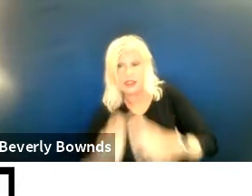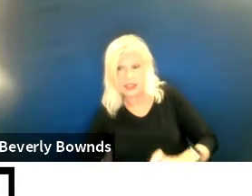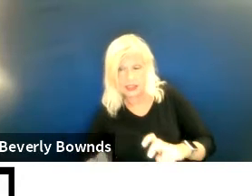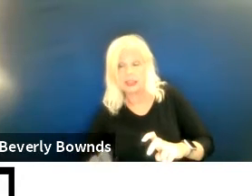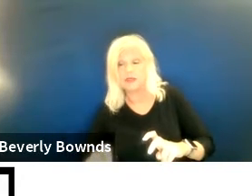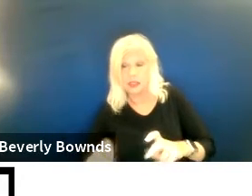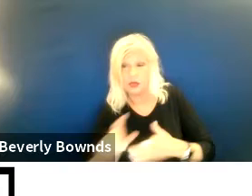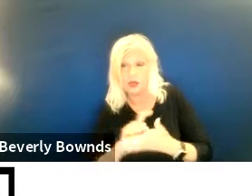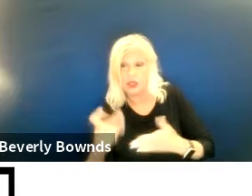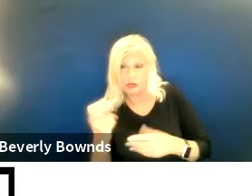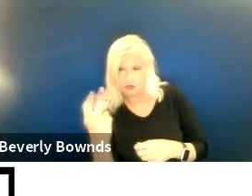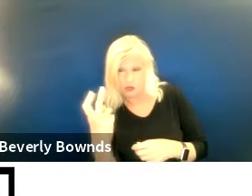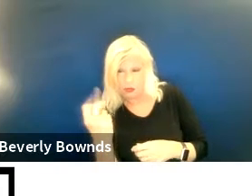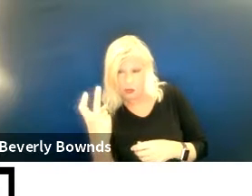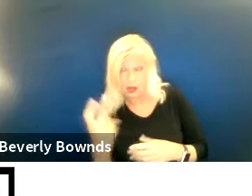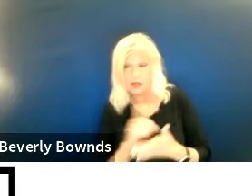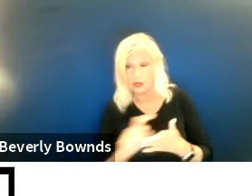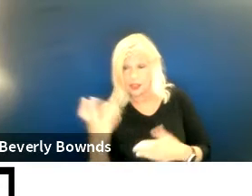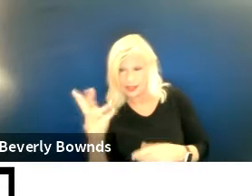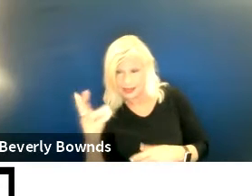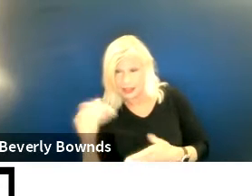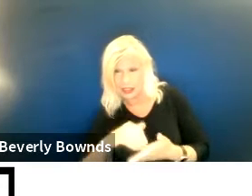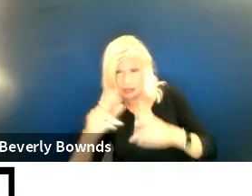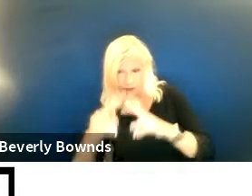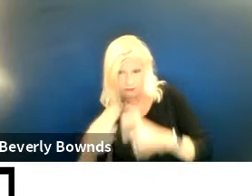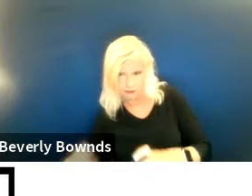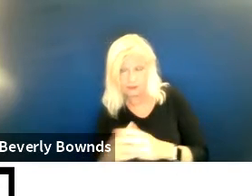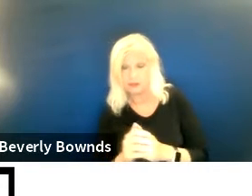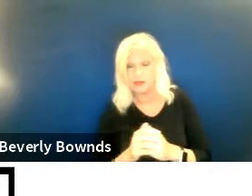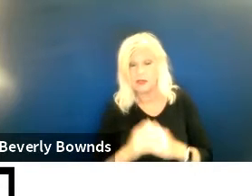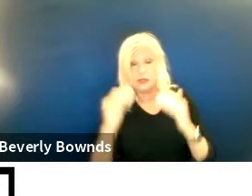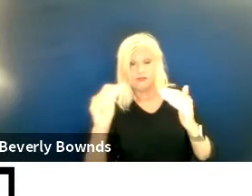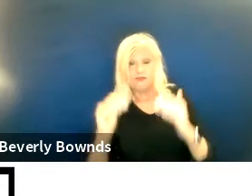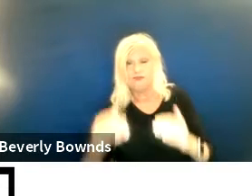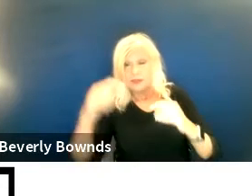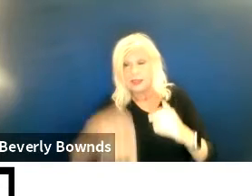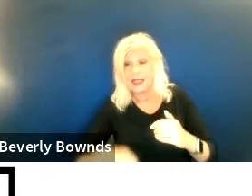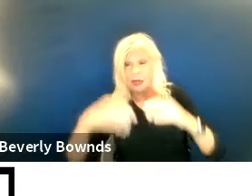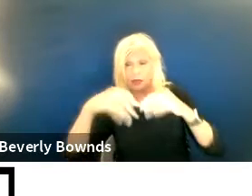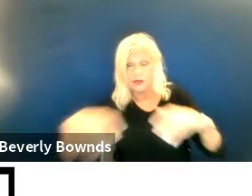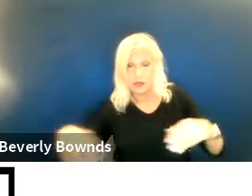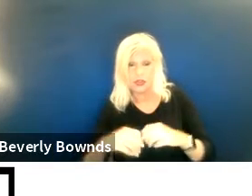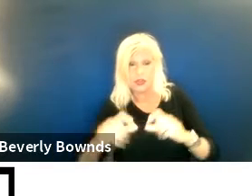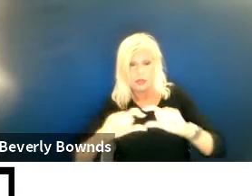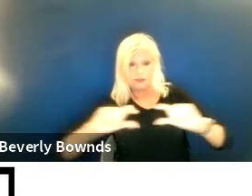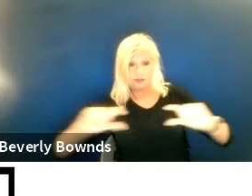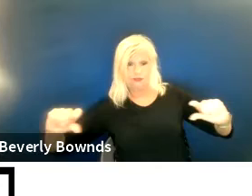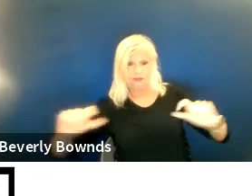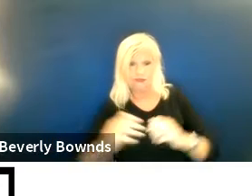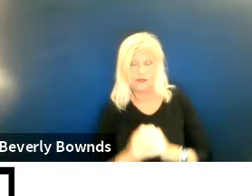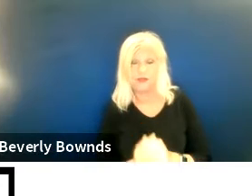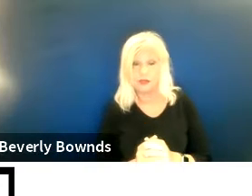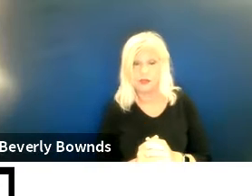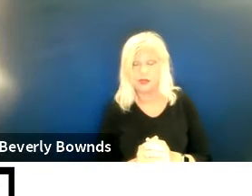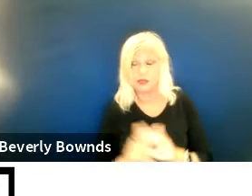week 12 and at week 16. If we keep looking down the flow chart, okay, the 2 interim analyses are mapped